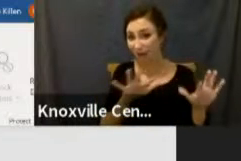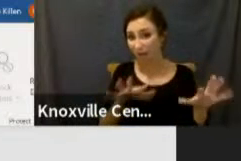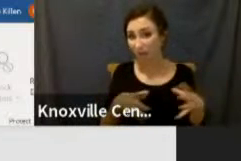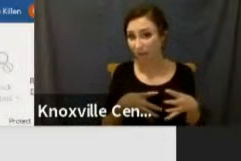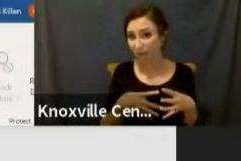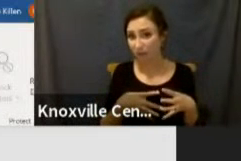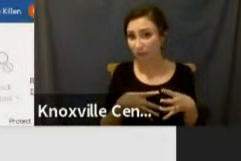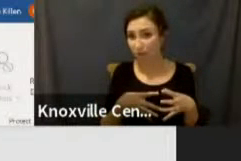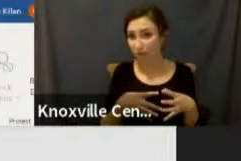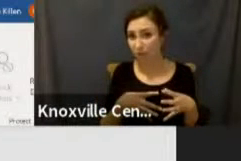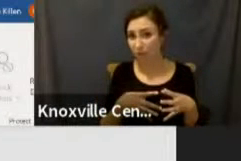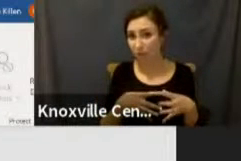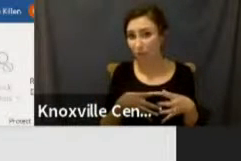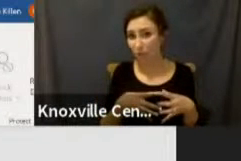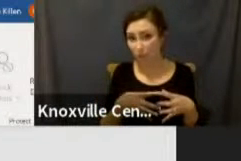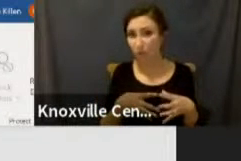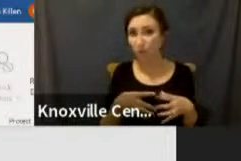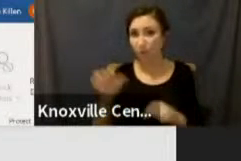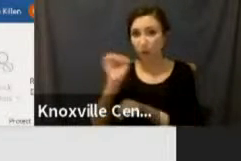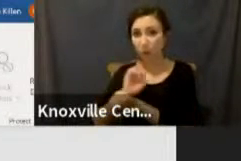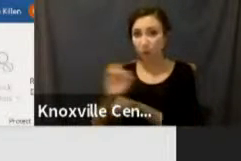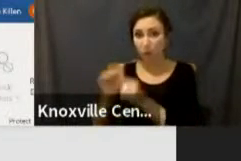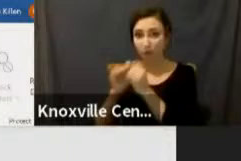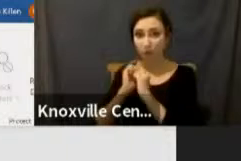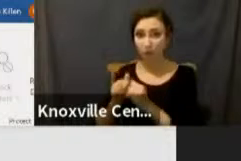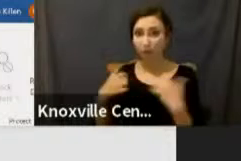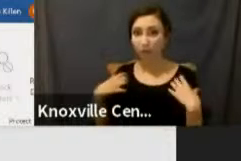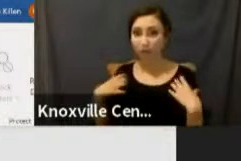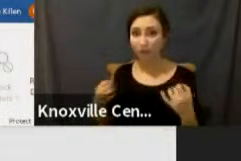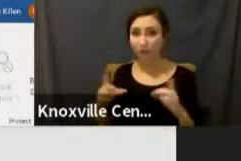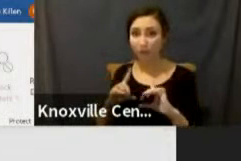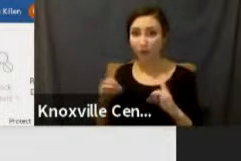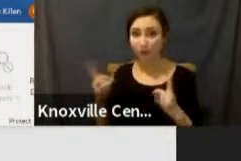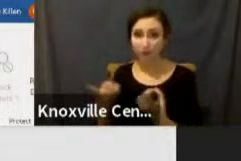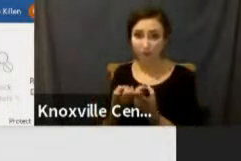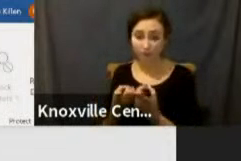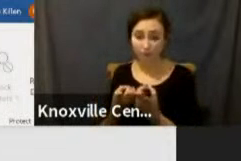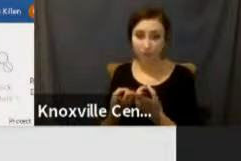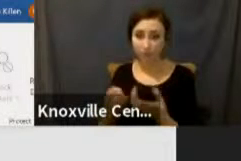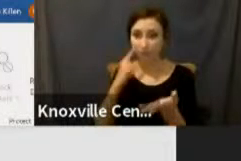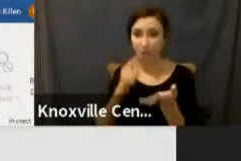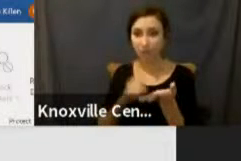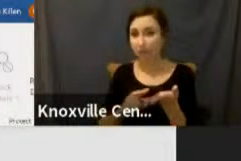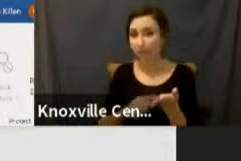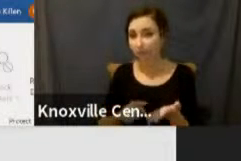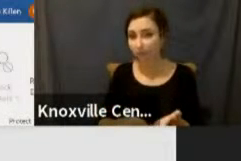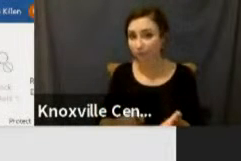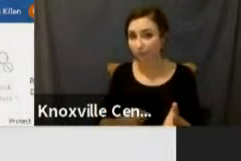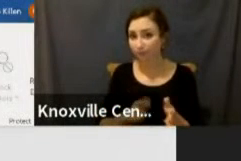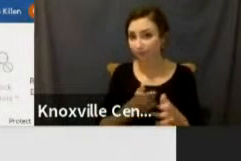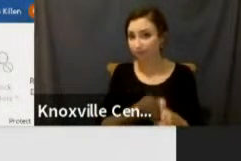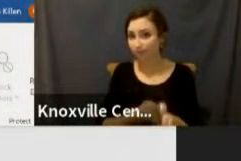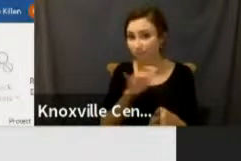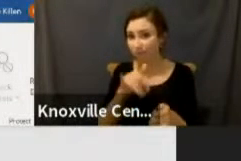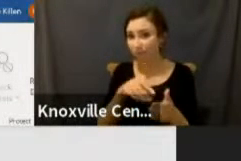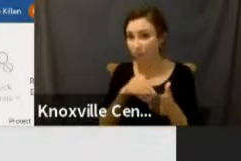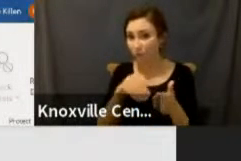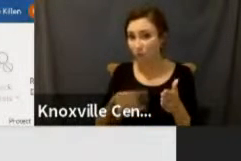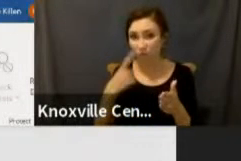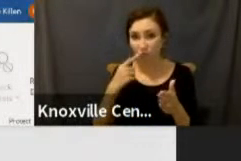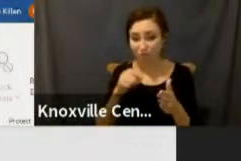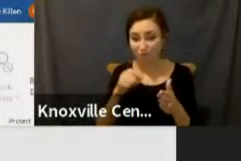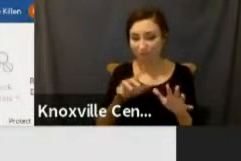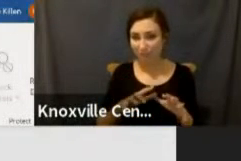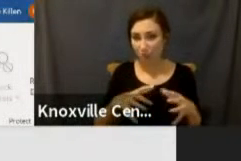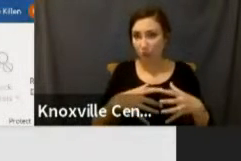we work with the health department and we keep track of those students, that particular cluster.